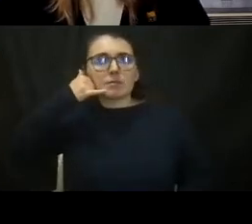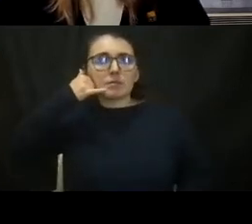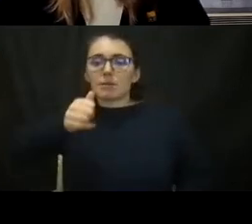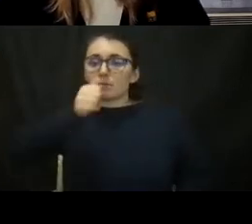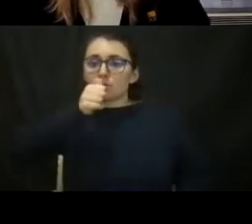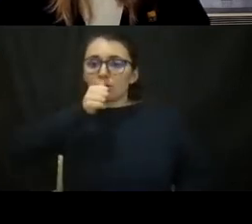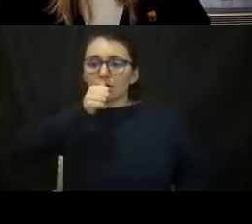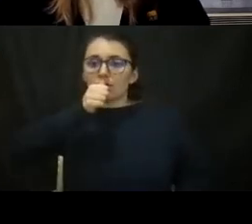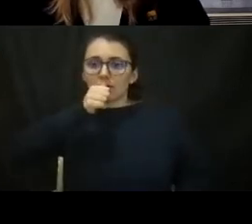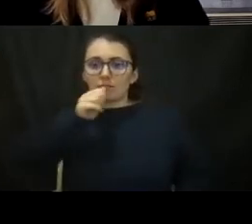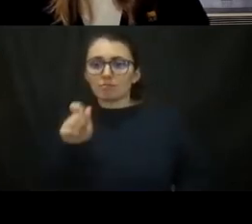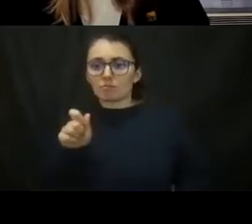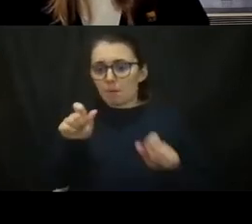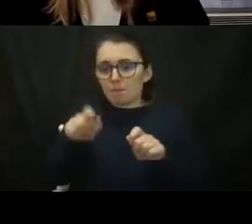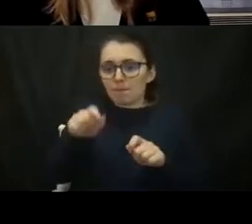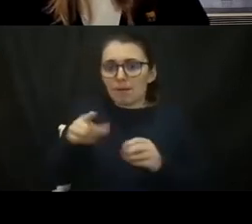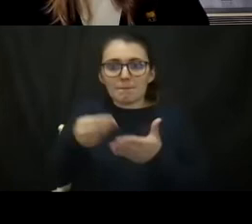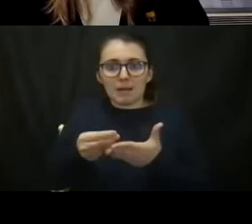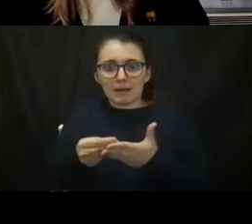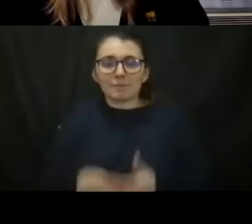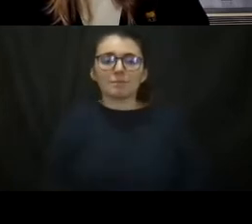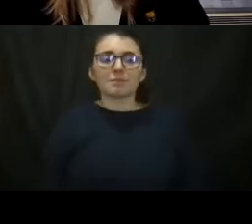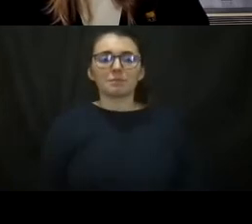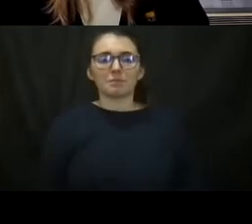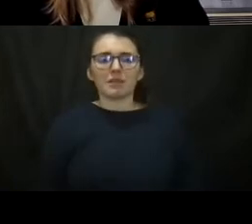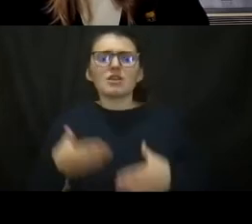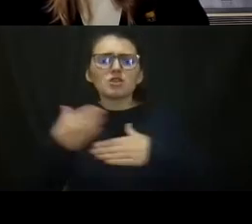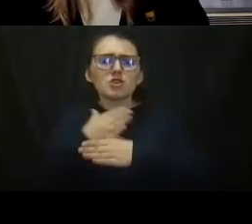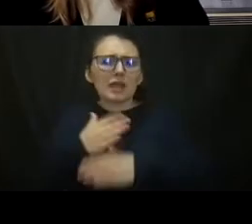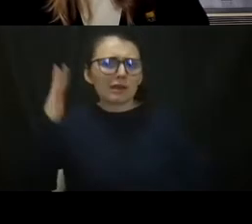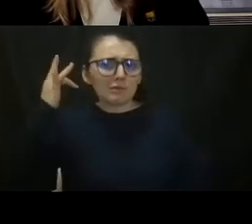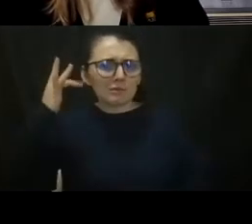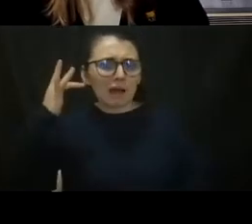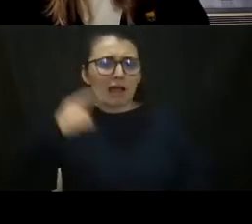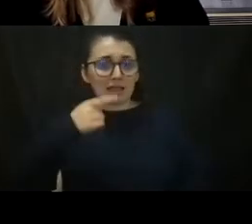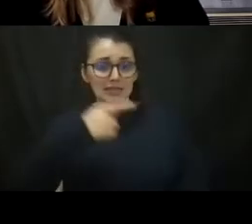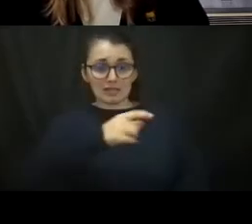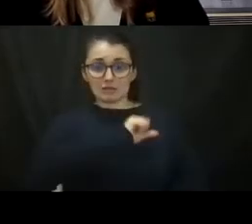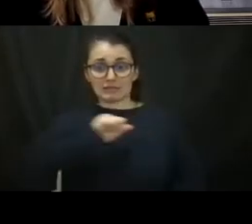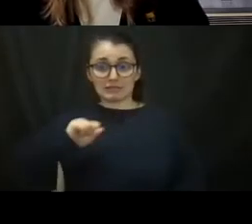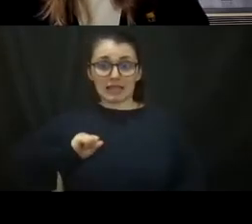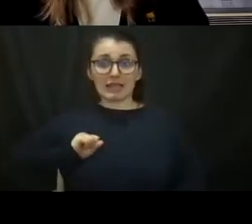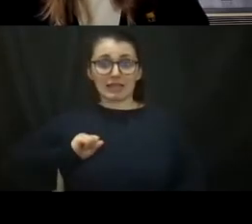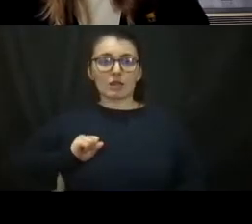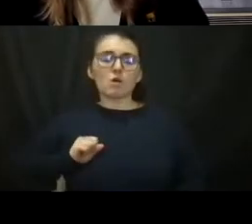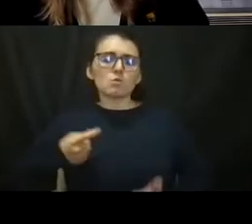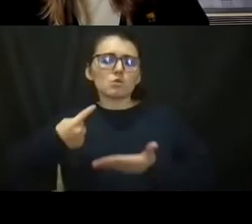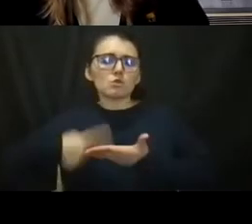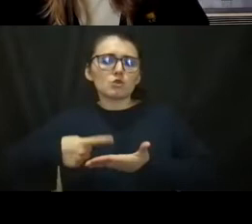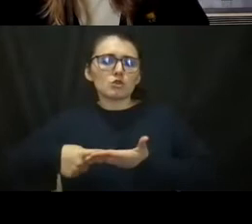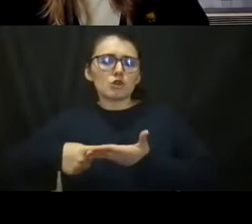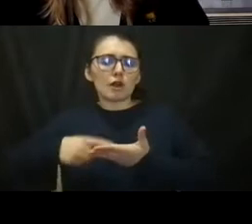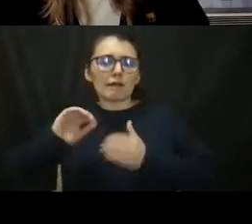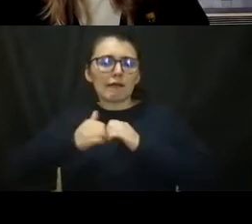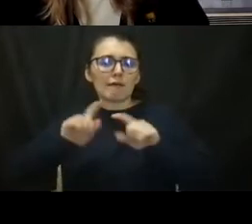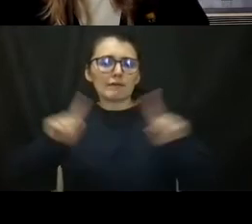phone. And the reason that we share that is because here in the Senate chamber, we'll talk about a little bit how it might be different from the